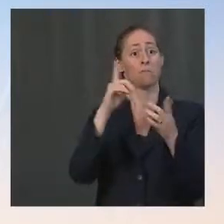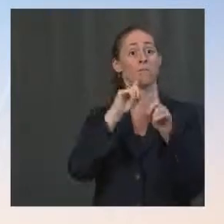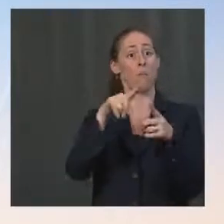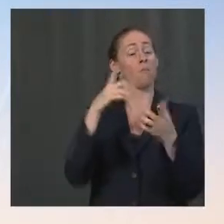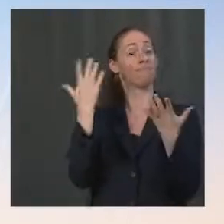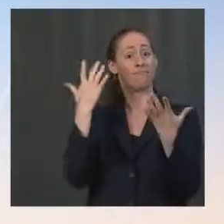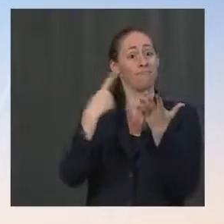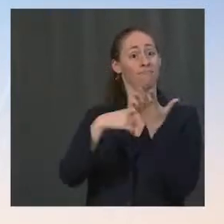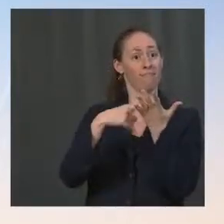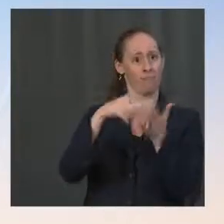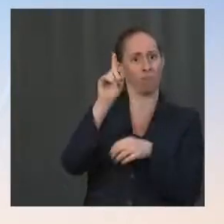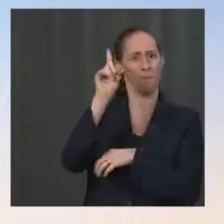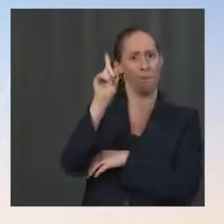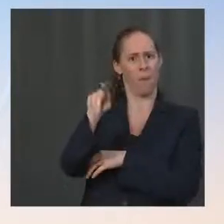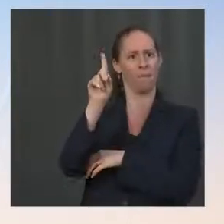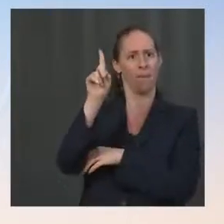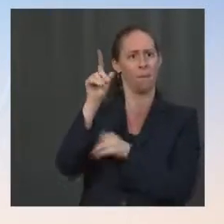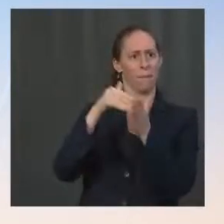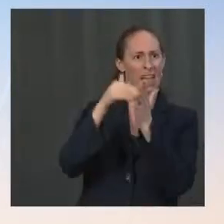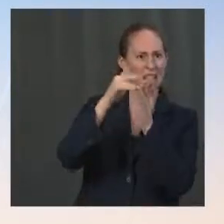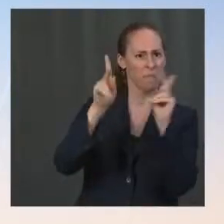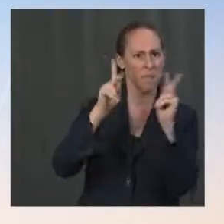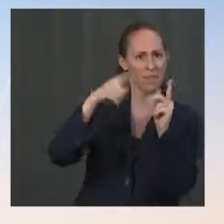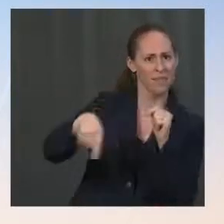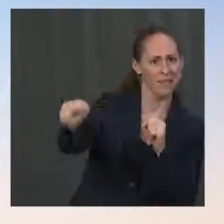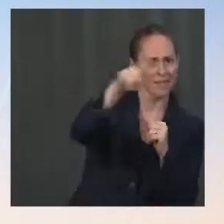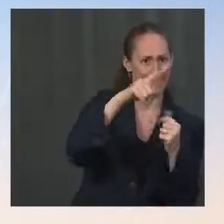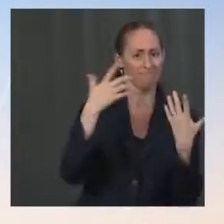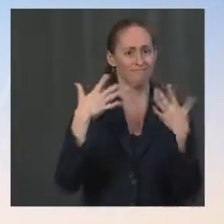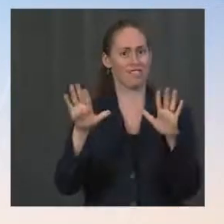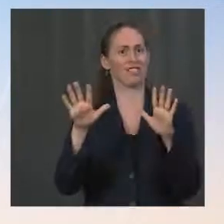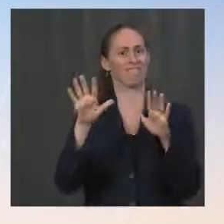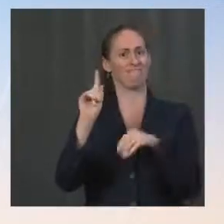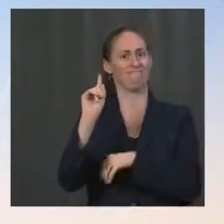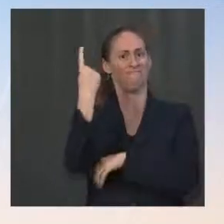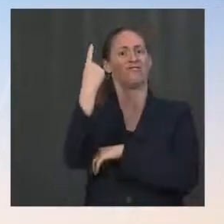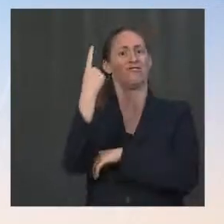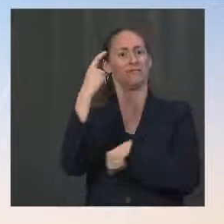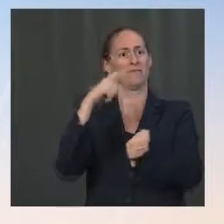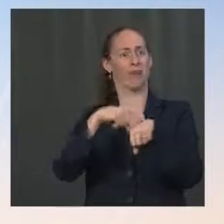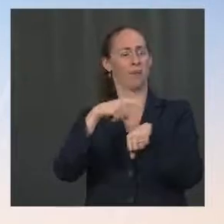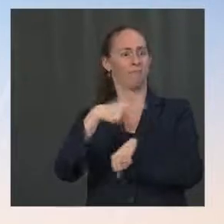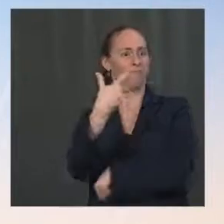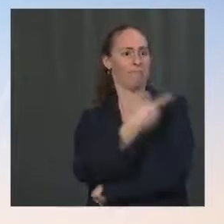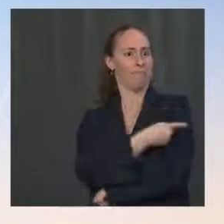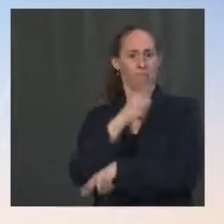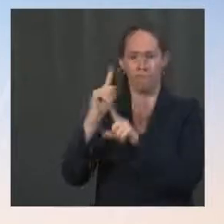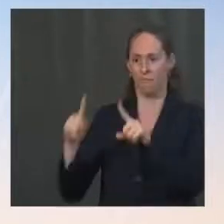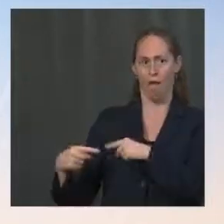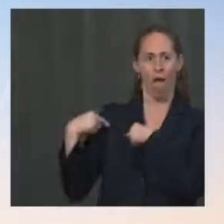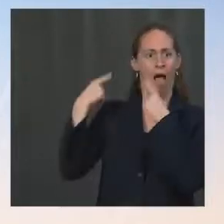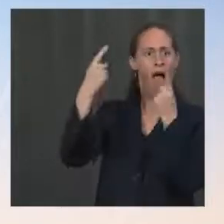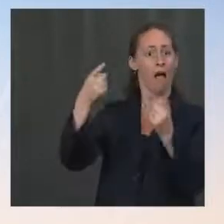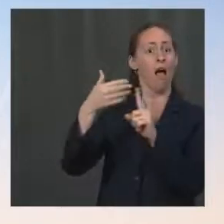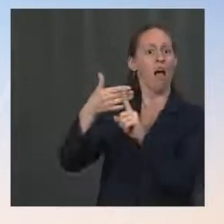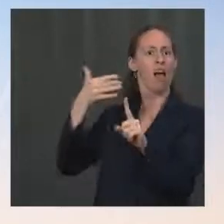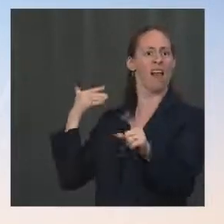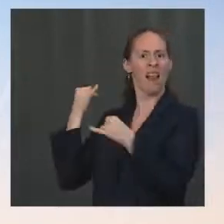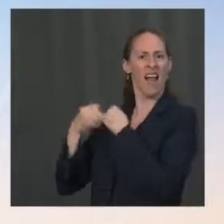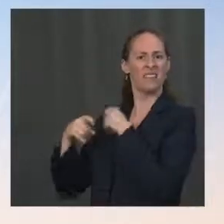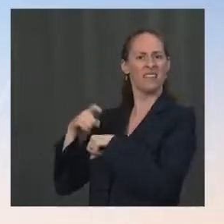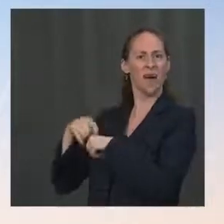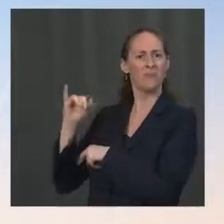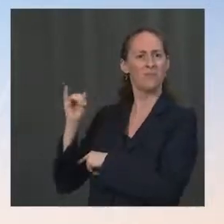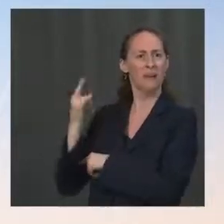shots in arms. 1.1 million is the highest single-day total shots since July 3rd, which is a good sign. So far in August, we